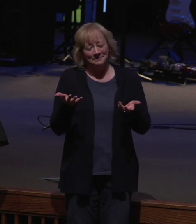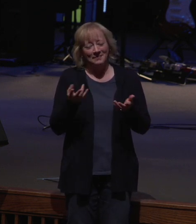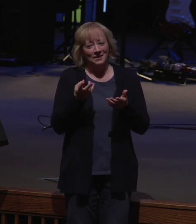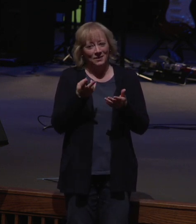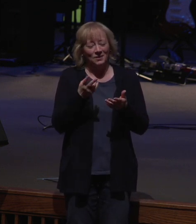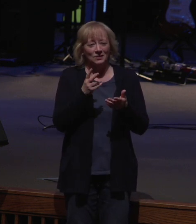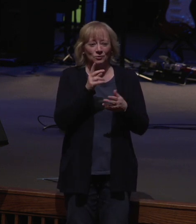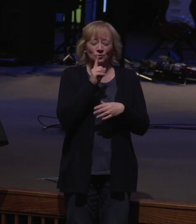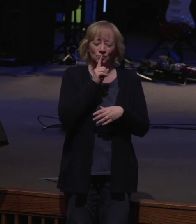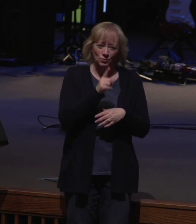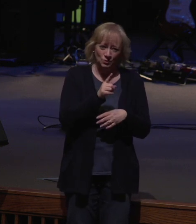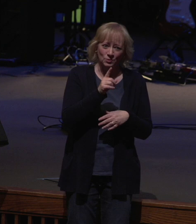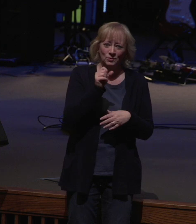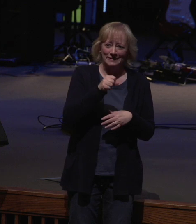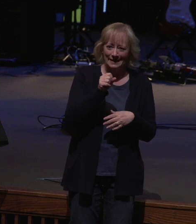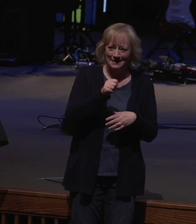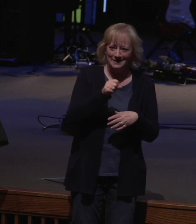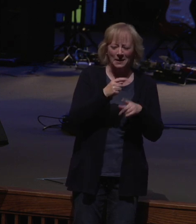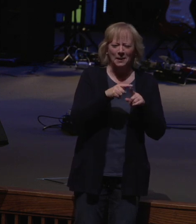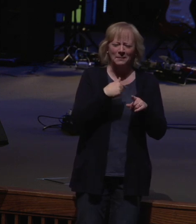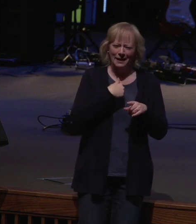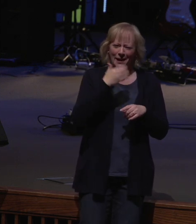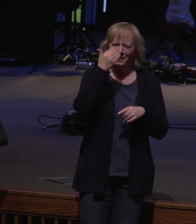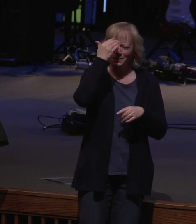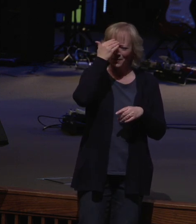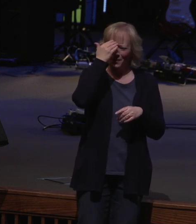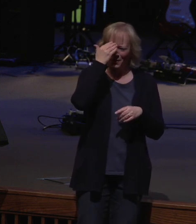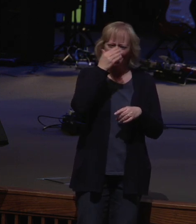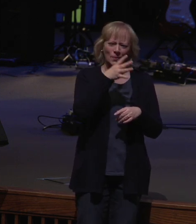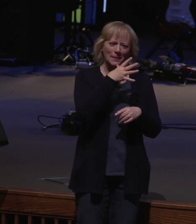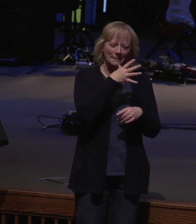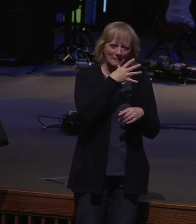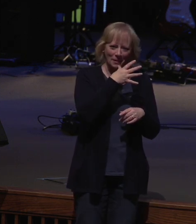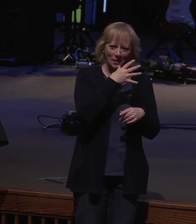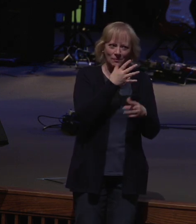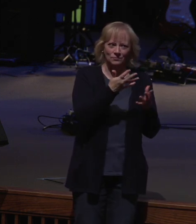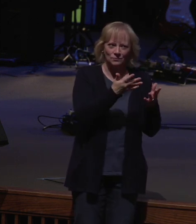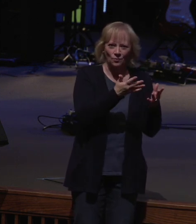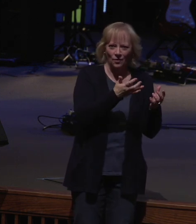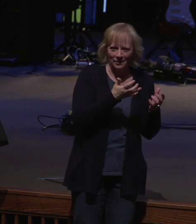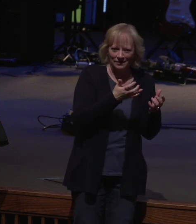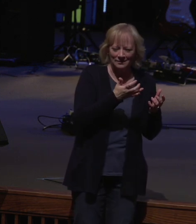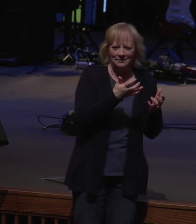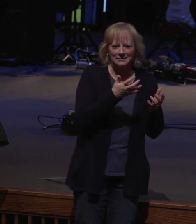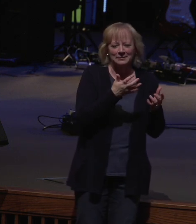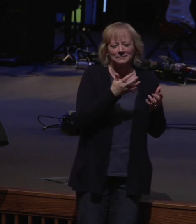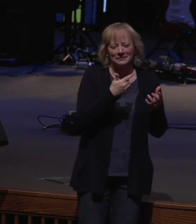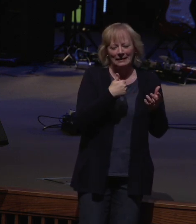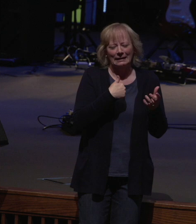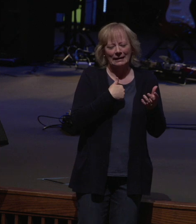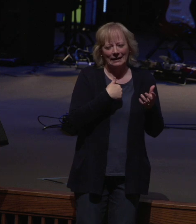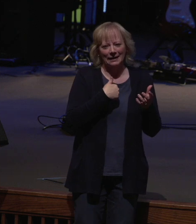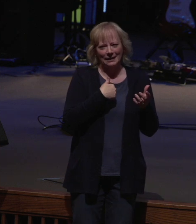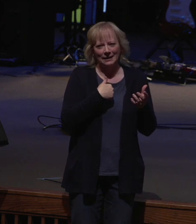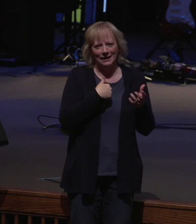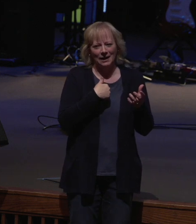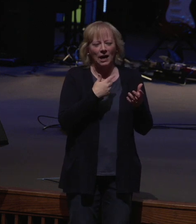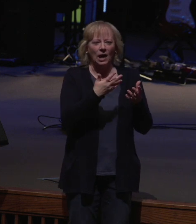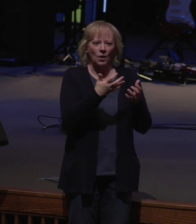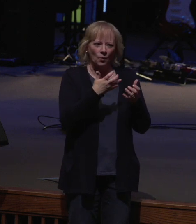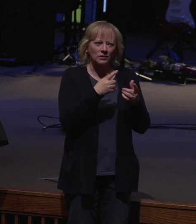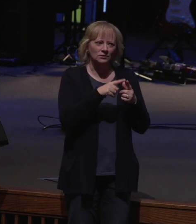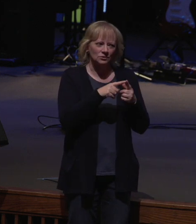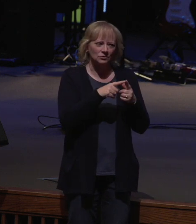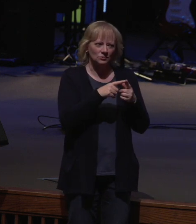Both those are true, but I know her heart, and though it's not binding, I want to abide